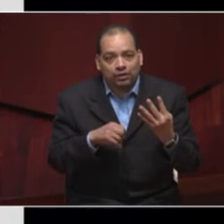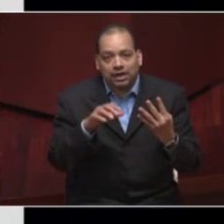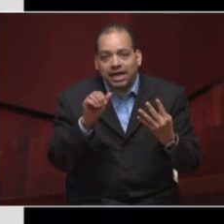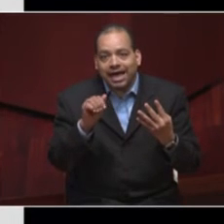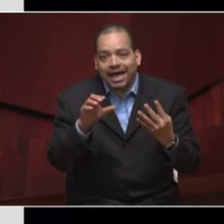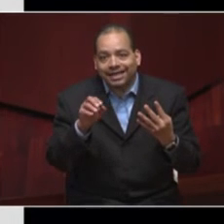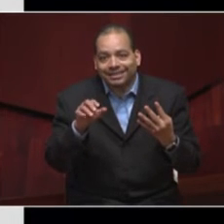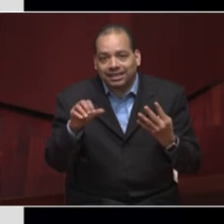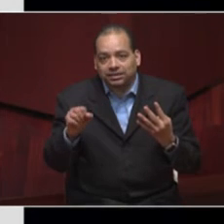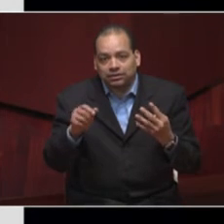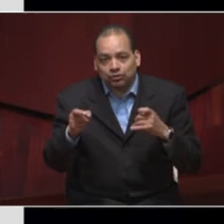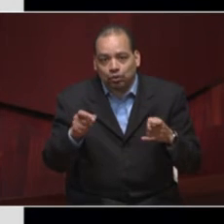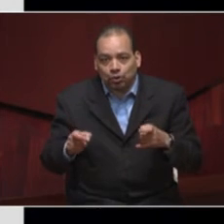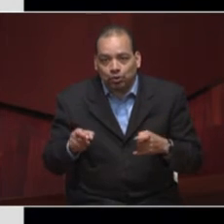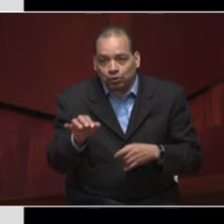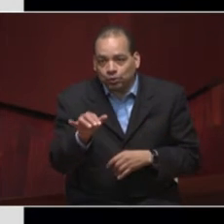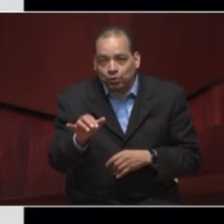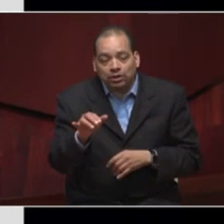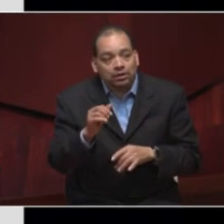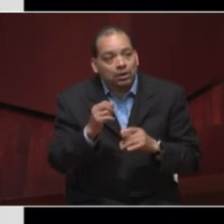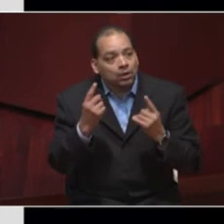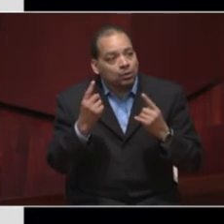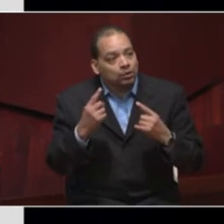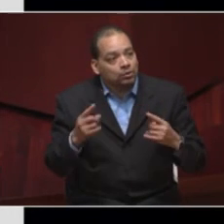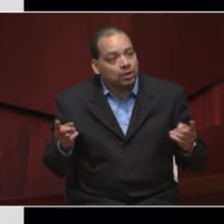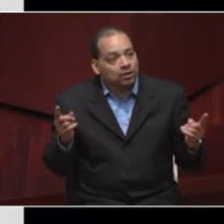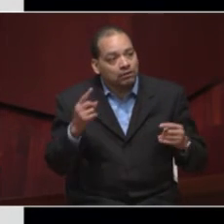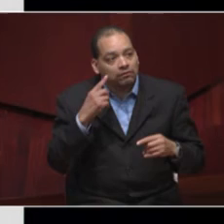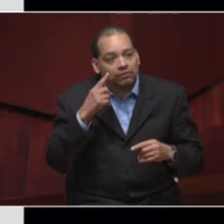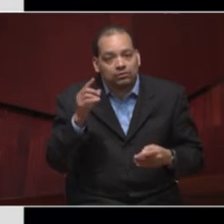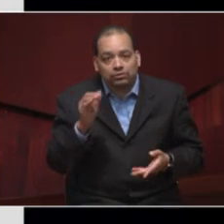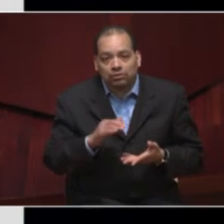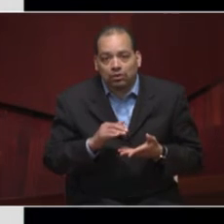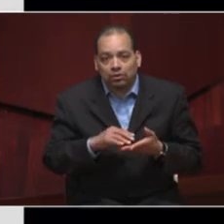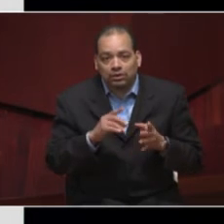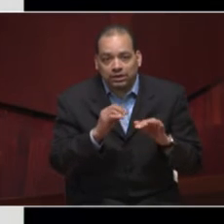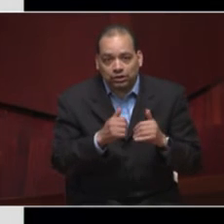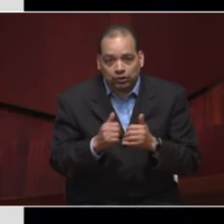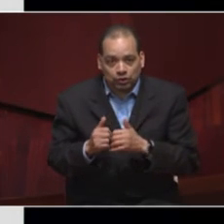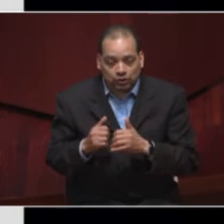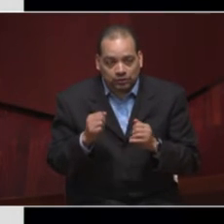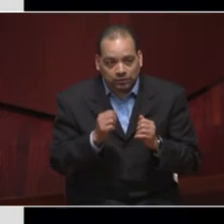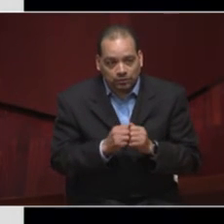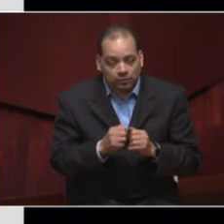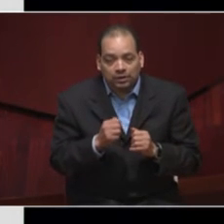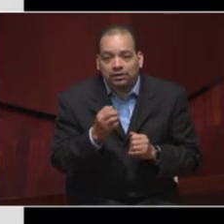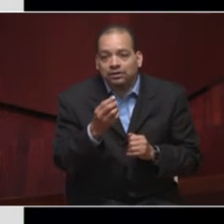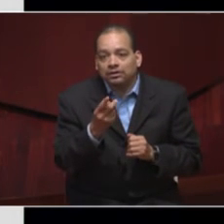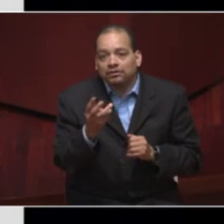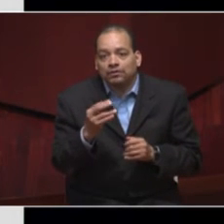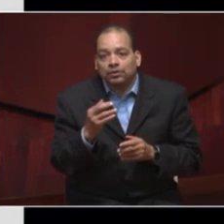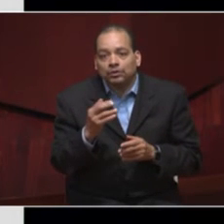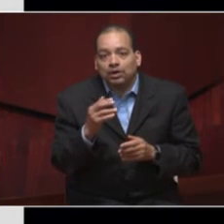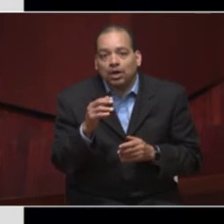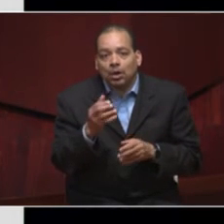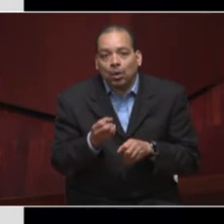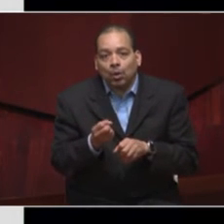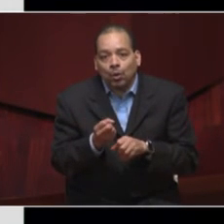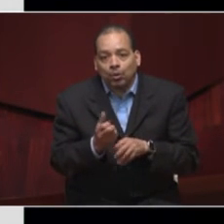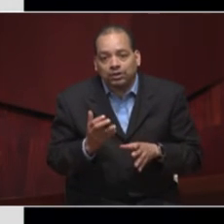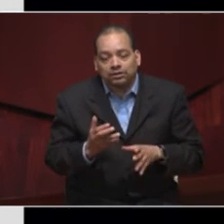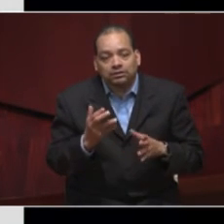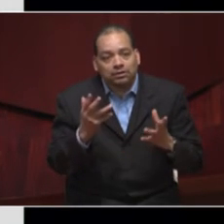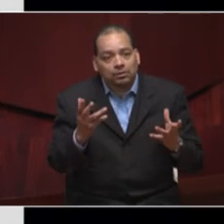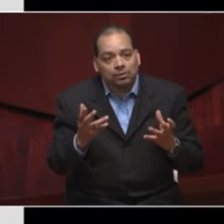exist. And this works very, very well for very small agencies with a small number of holdings that